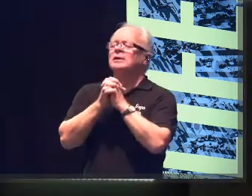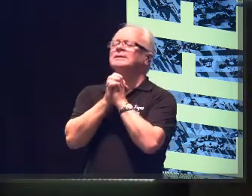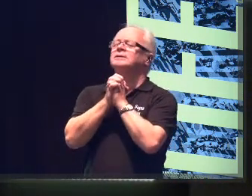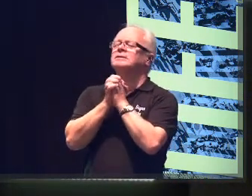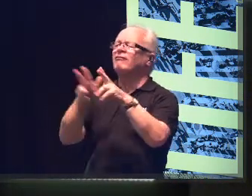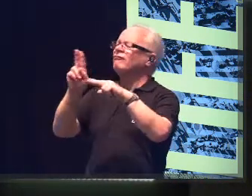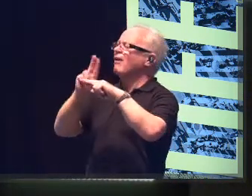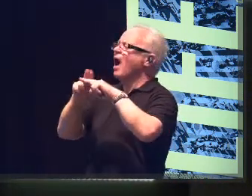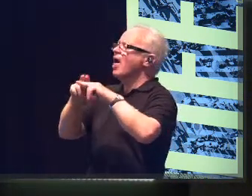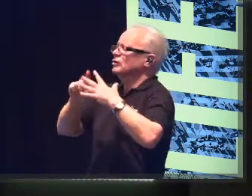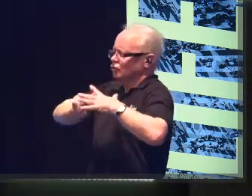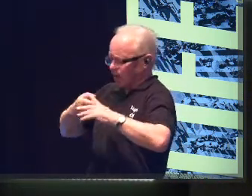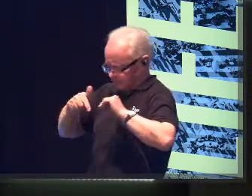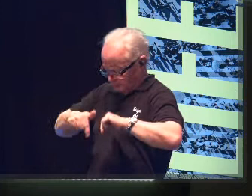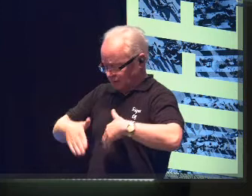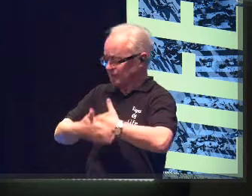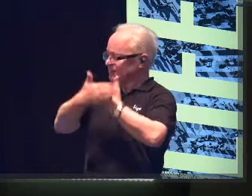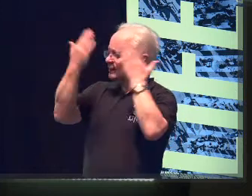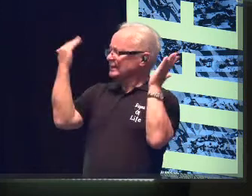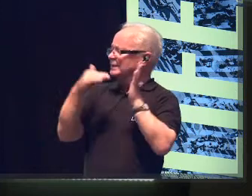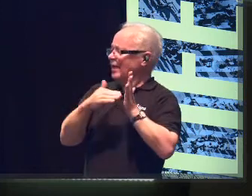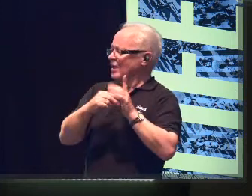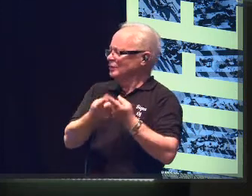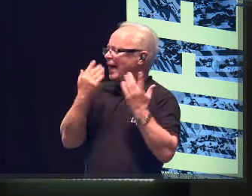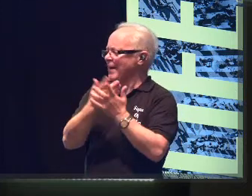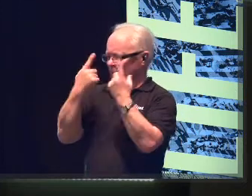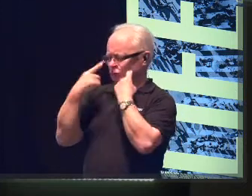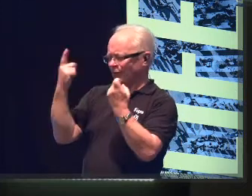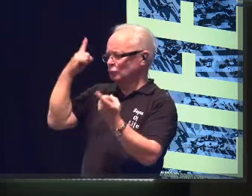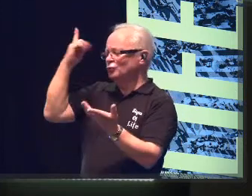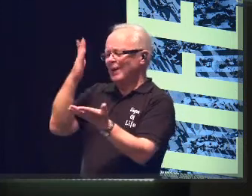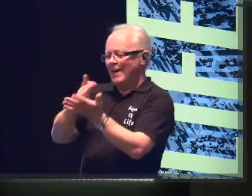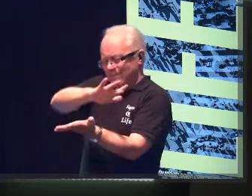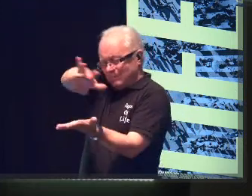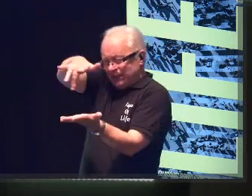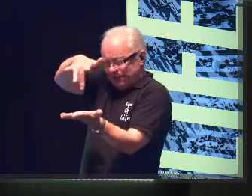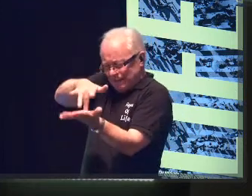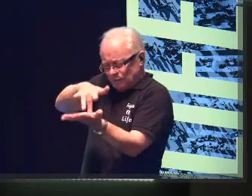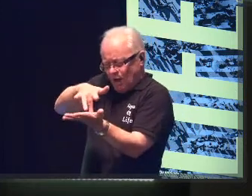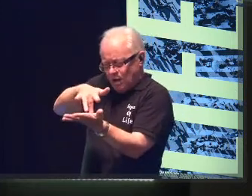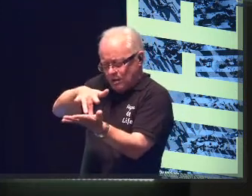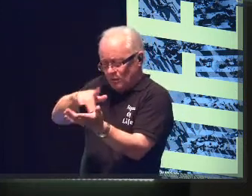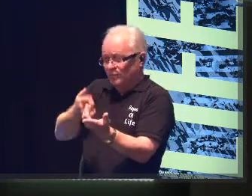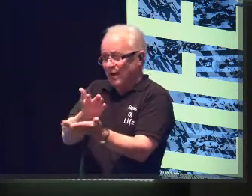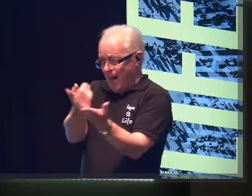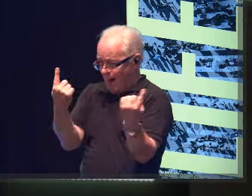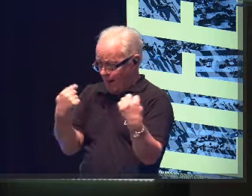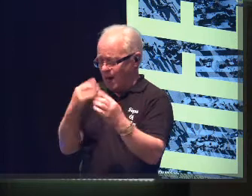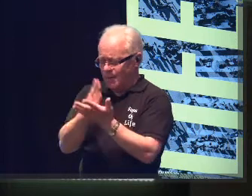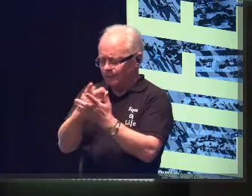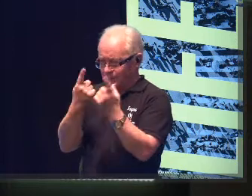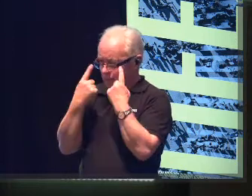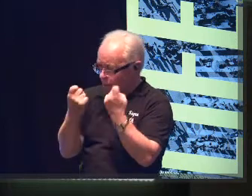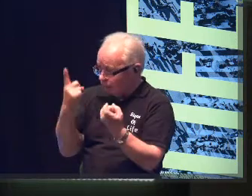God, just at the start of this day, Father, we're careful to put you at the center, God. We're careful to put you first, Father. We're